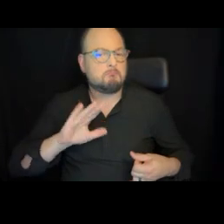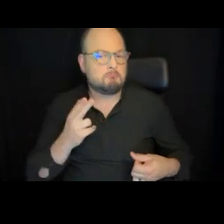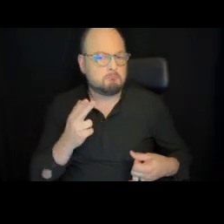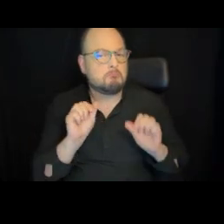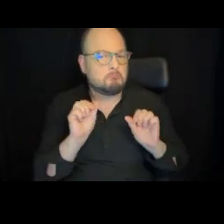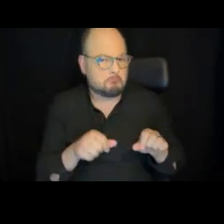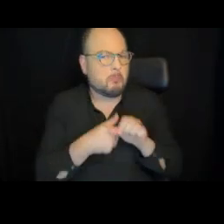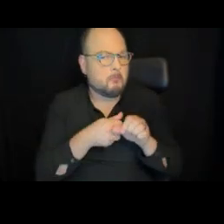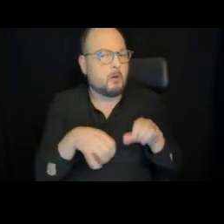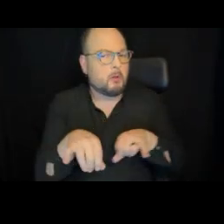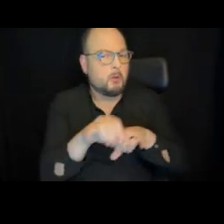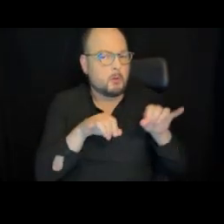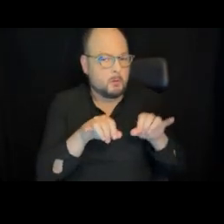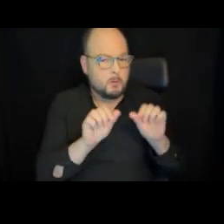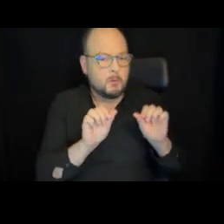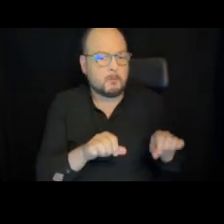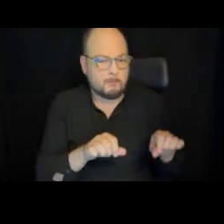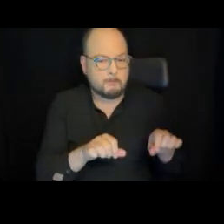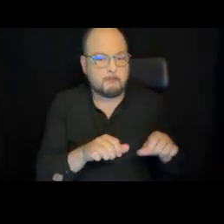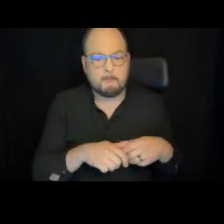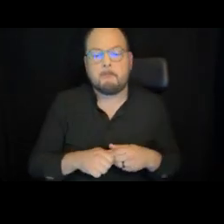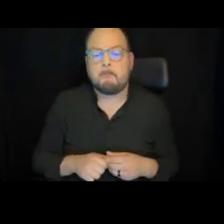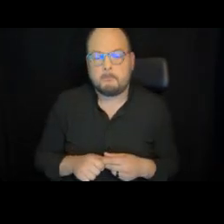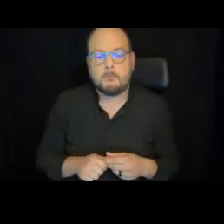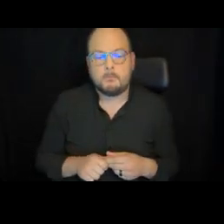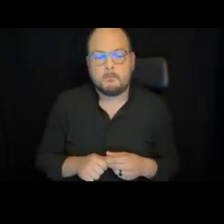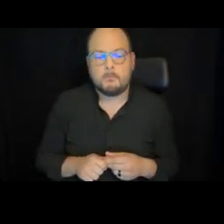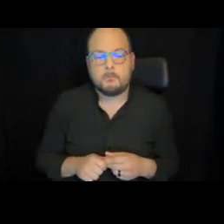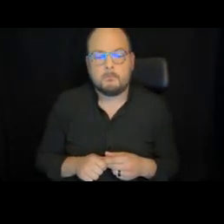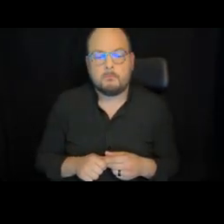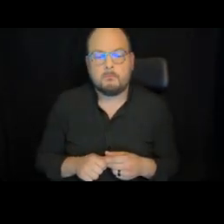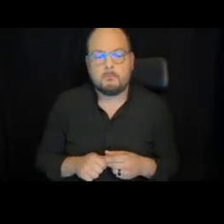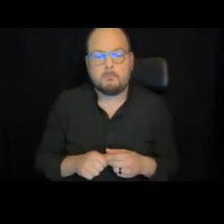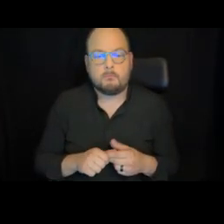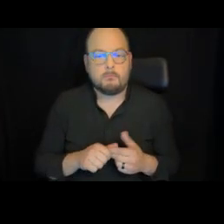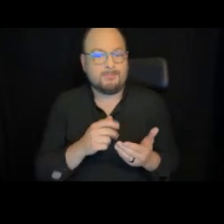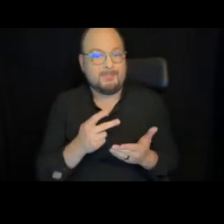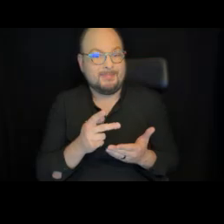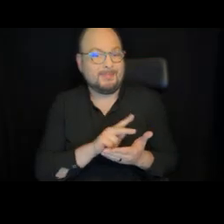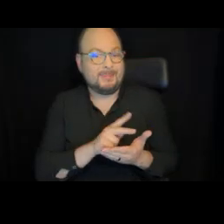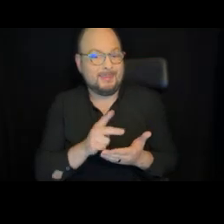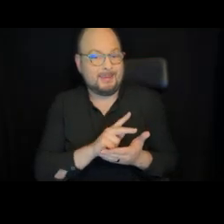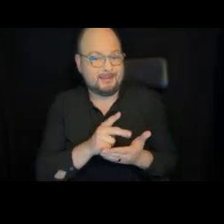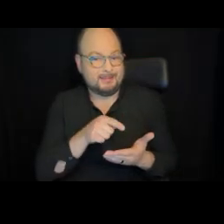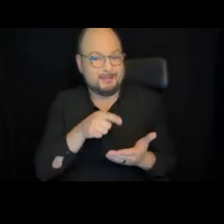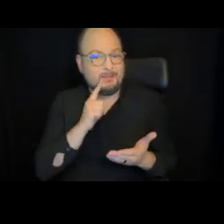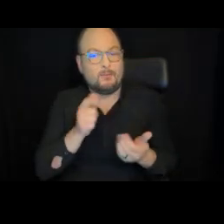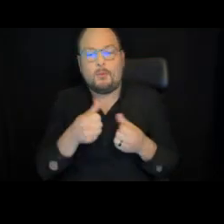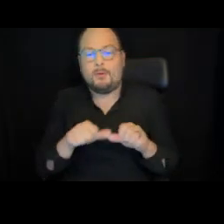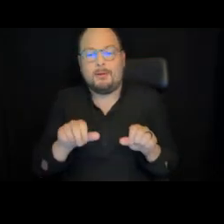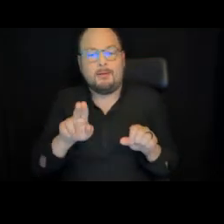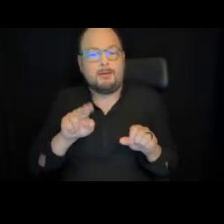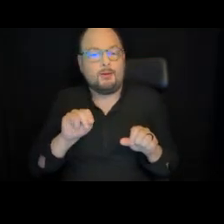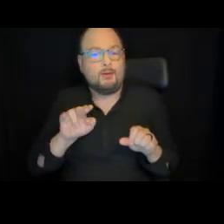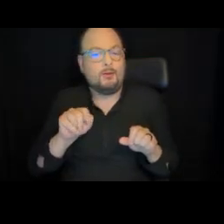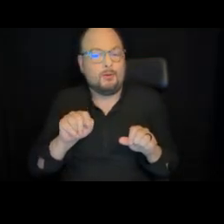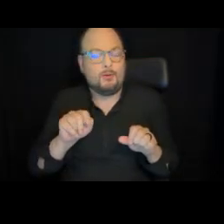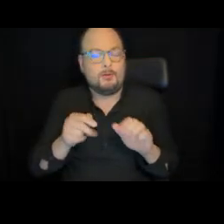Kitchens and covered units must be on an accessible route and have passage